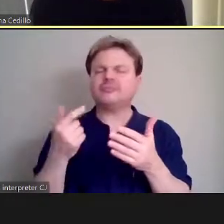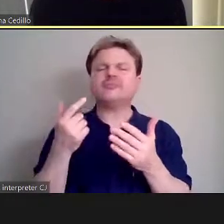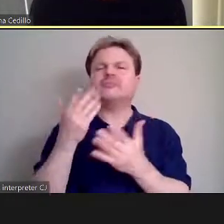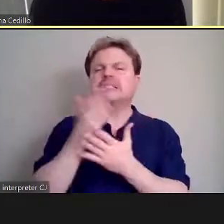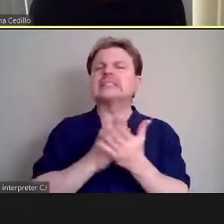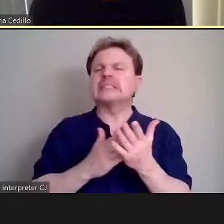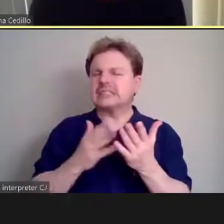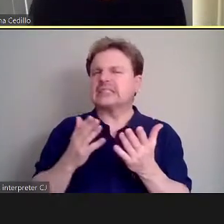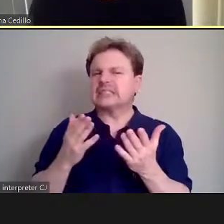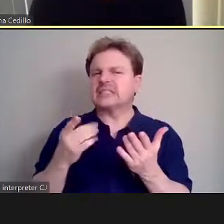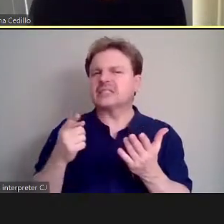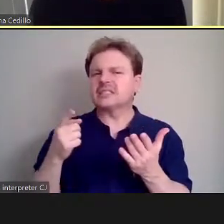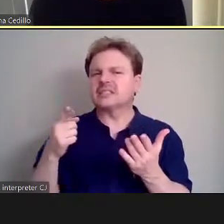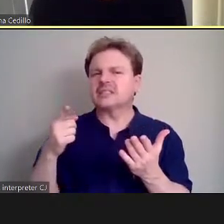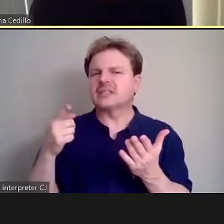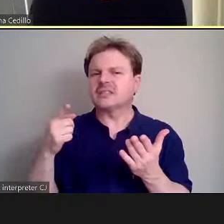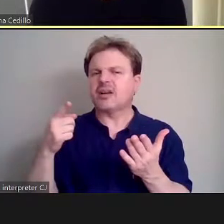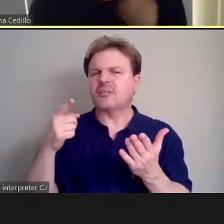about.